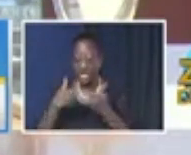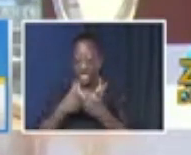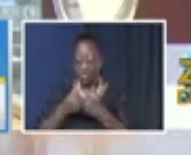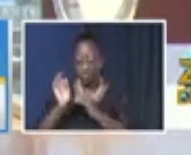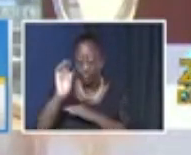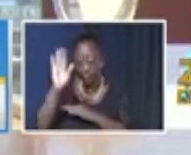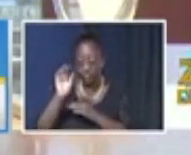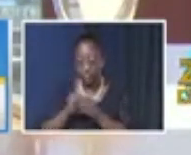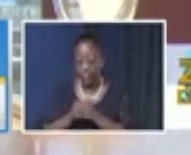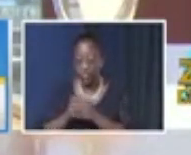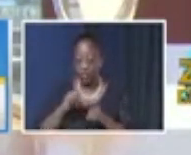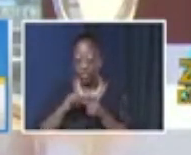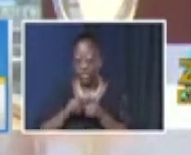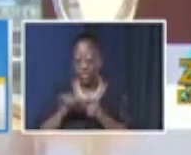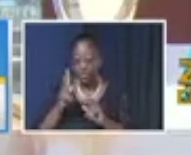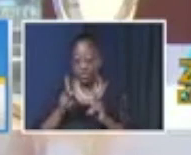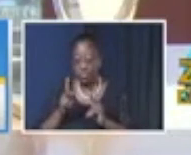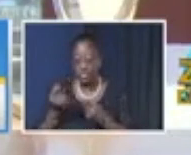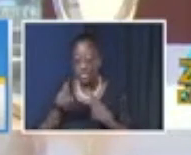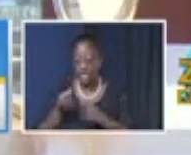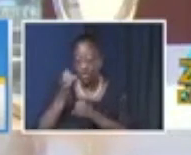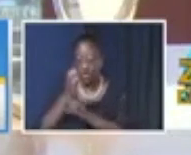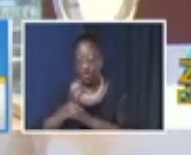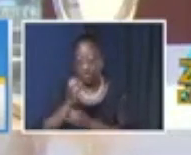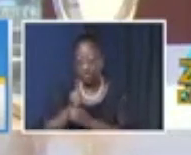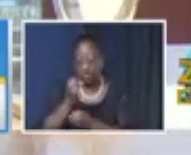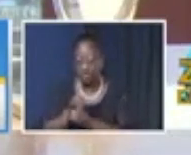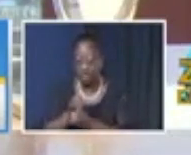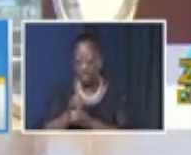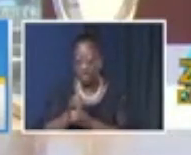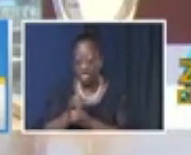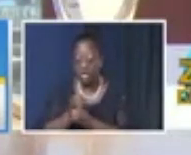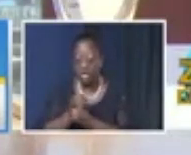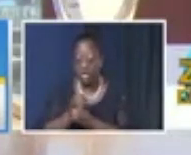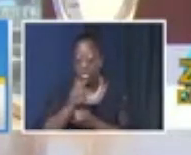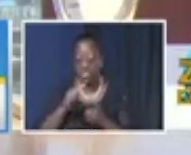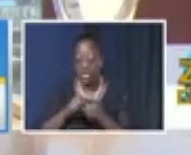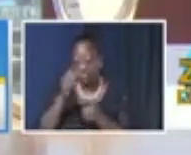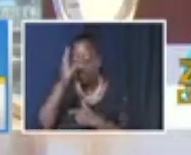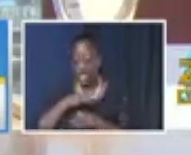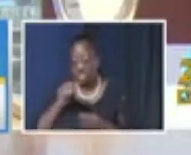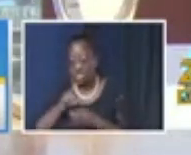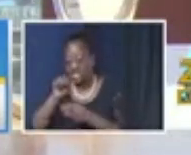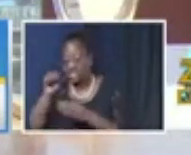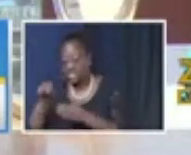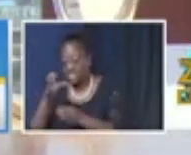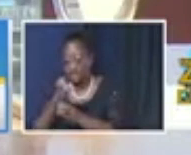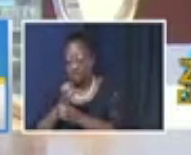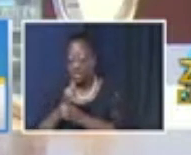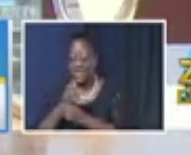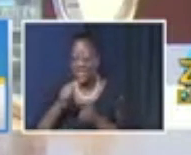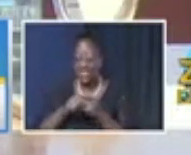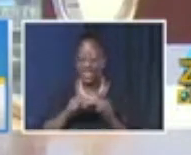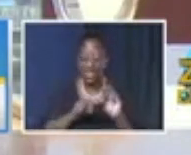when policemen pulled up in a vehicle as he was about to get into his car and they opened